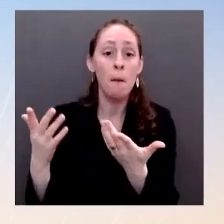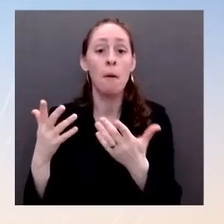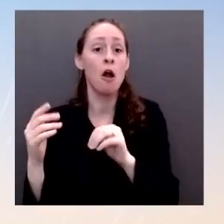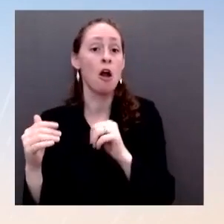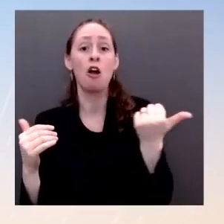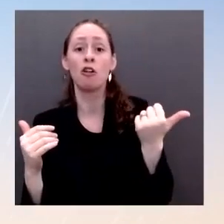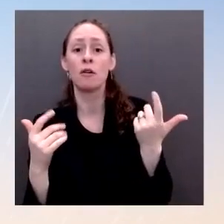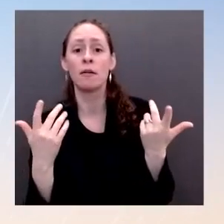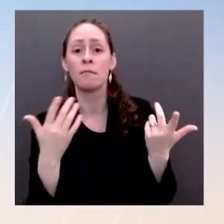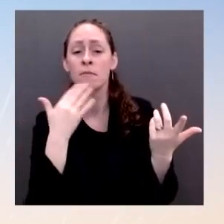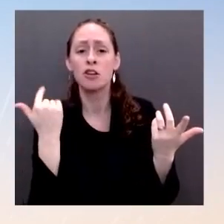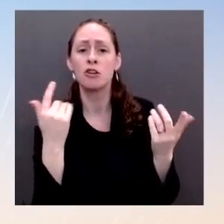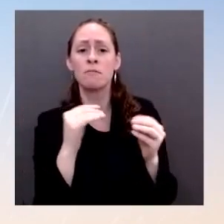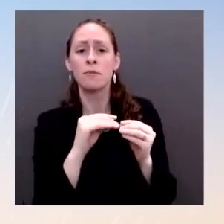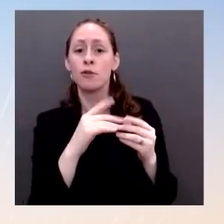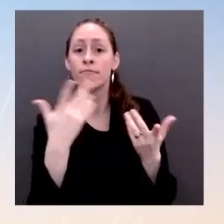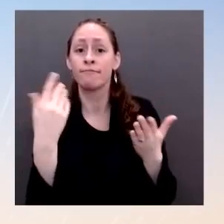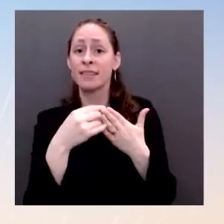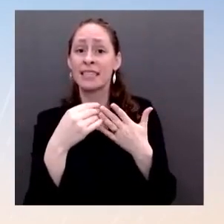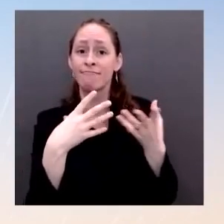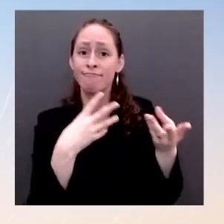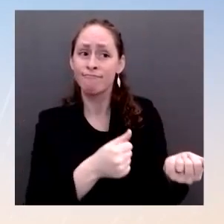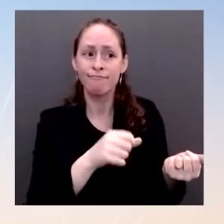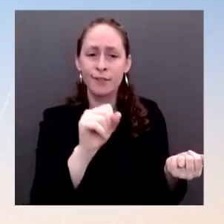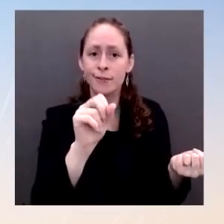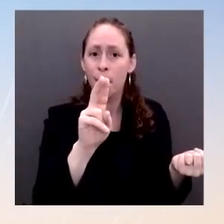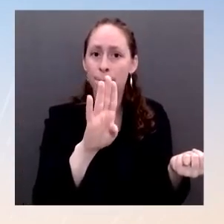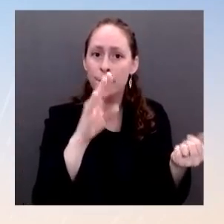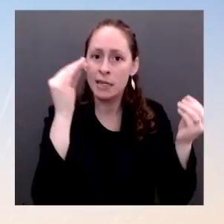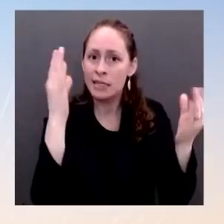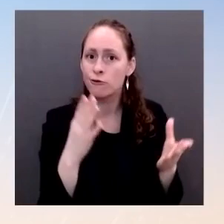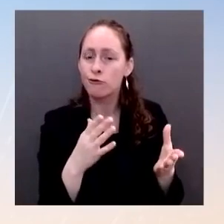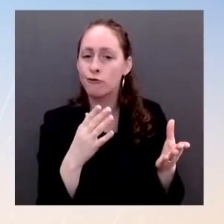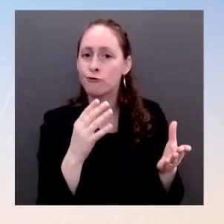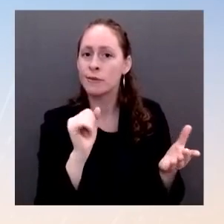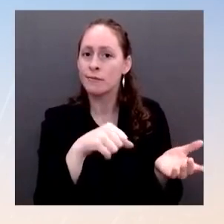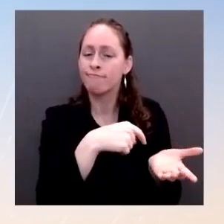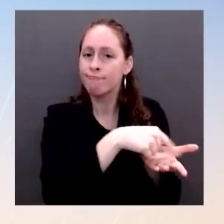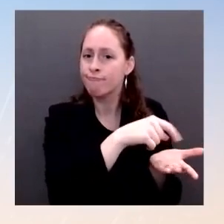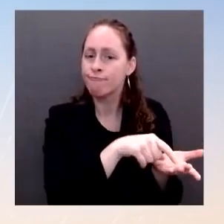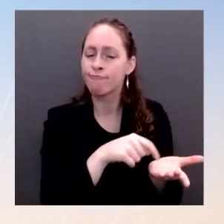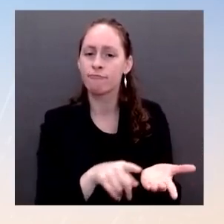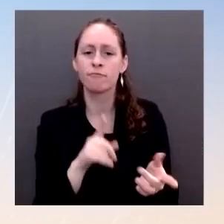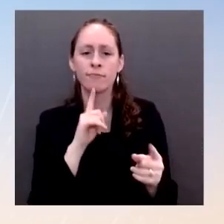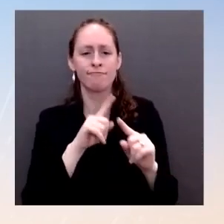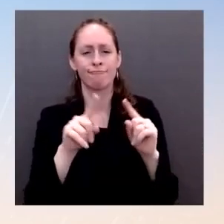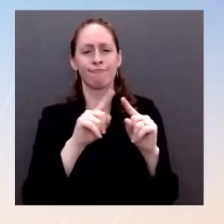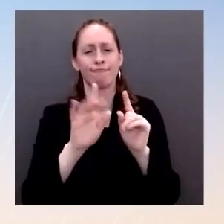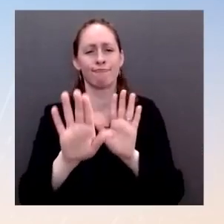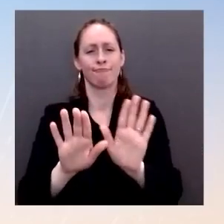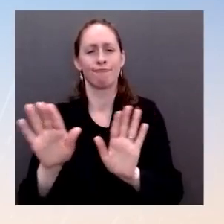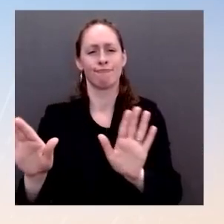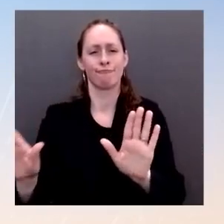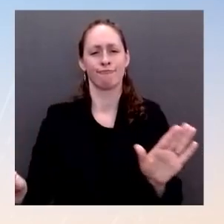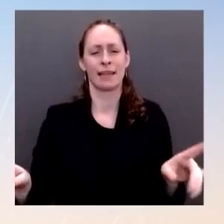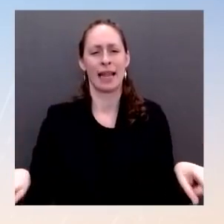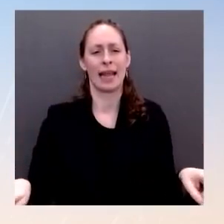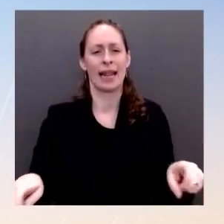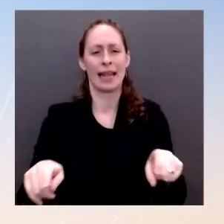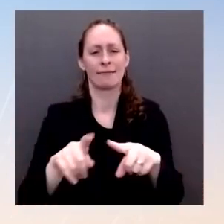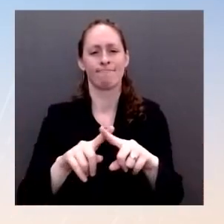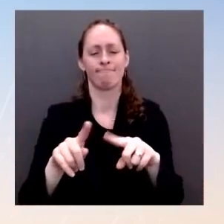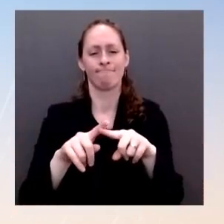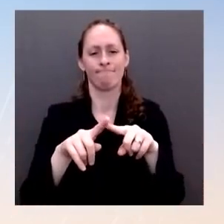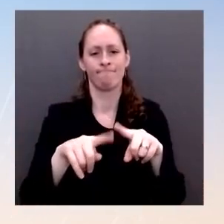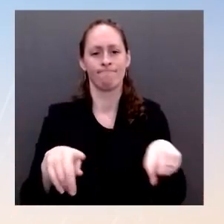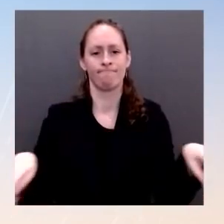of ways to use it and spend it for those who haven't done it. But we're continuing to exert pressure anywhere that hasn't. So in